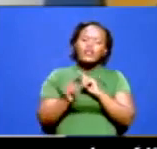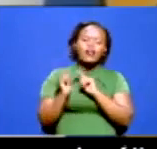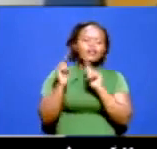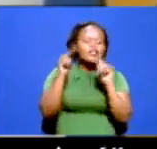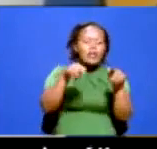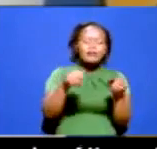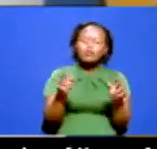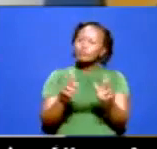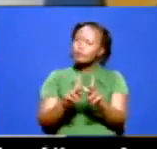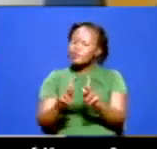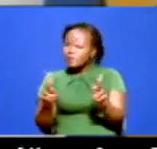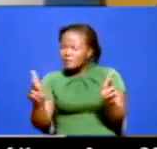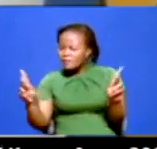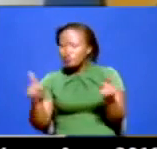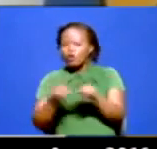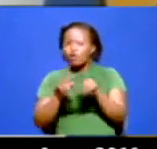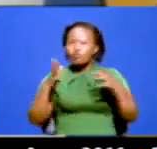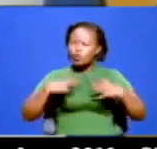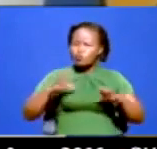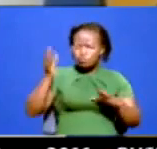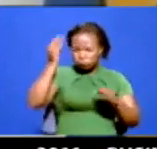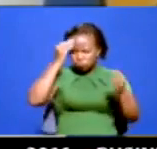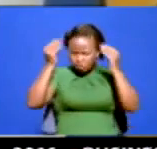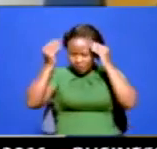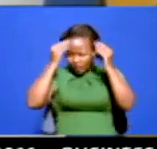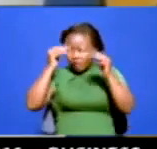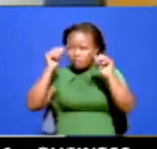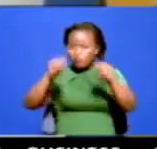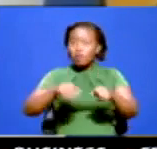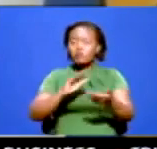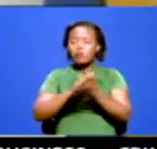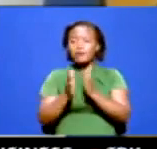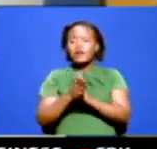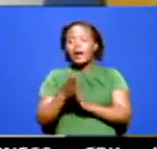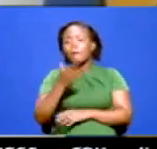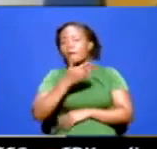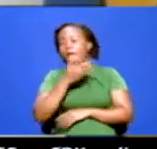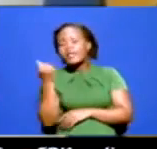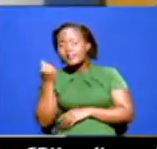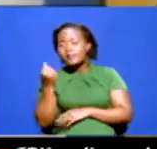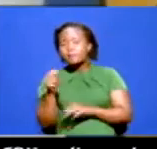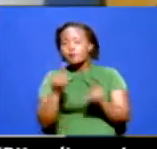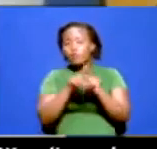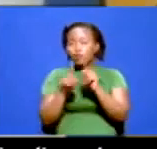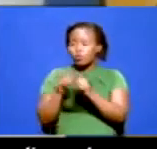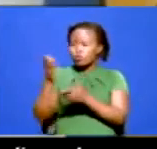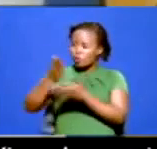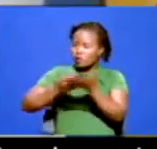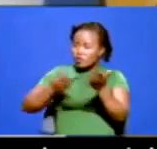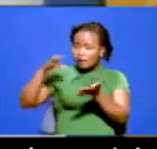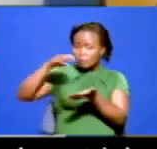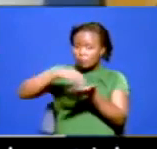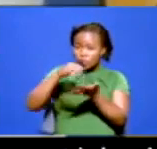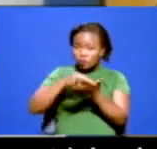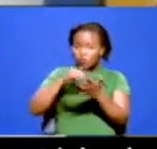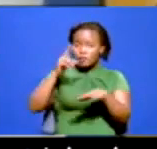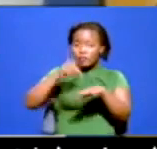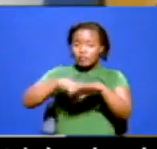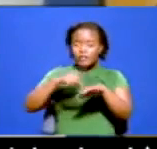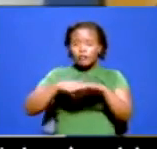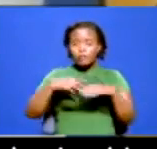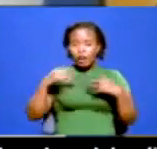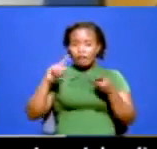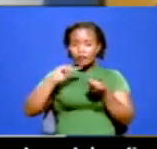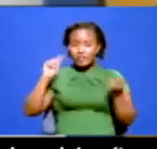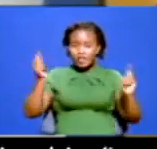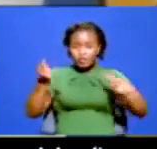learn that you can actually become much better. And I see a situation whereby once you have transformed that culture,